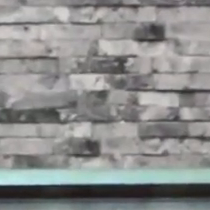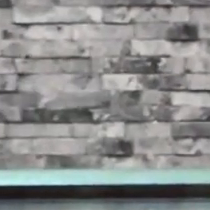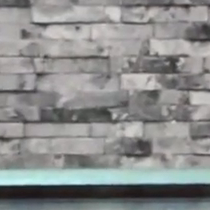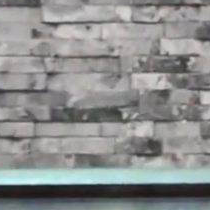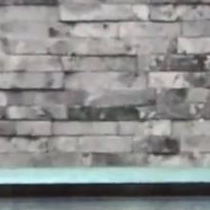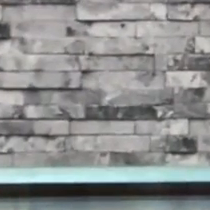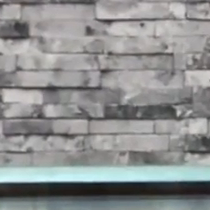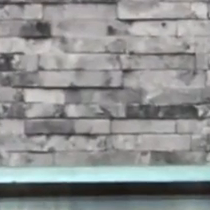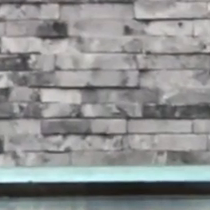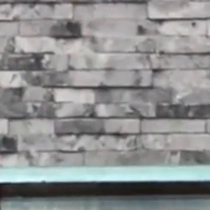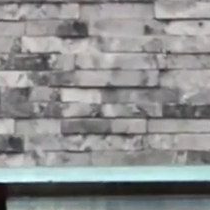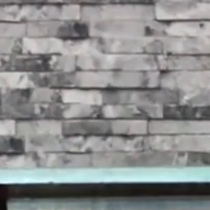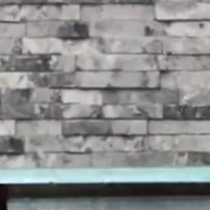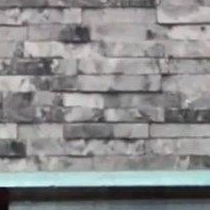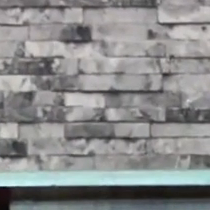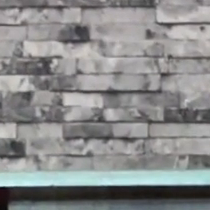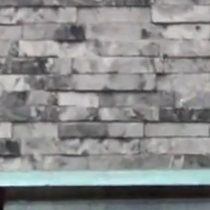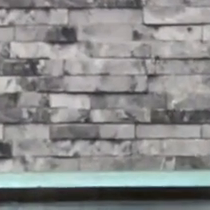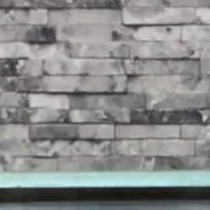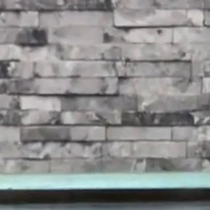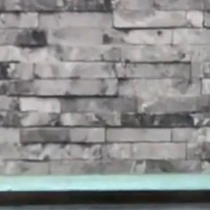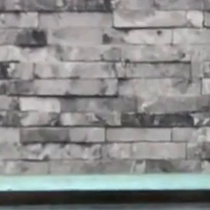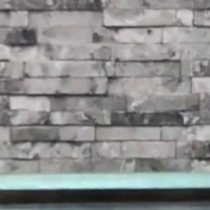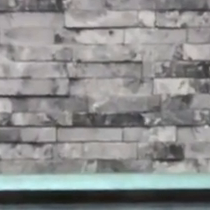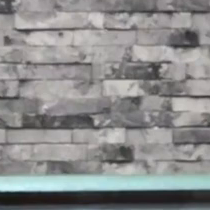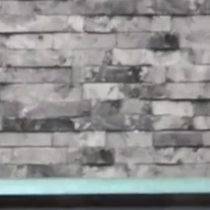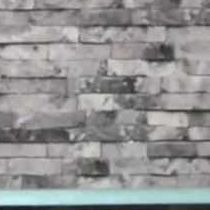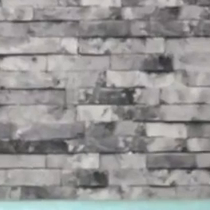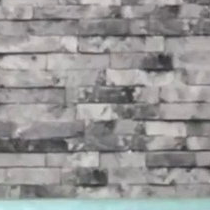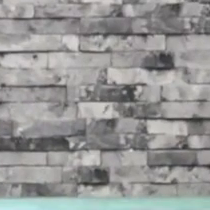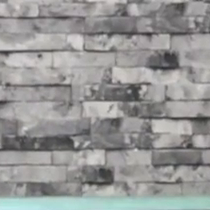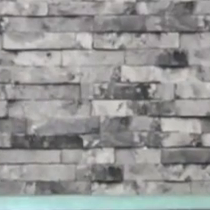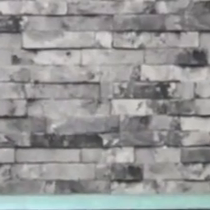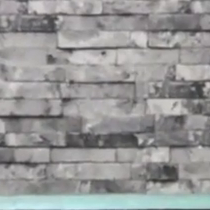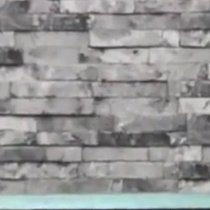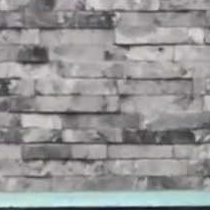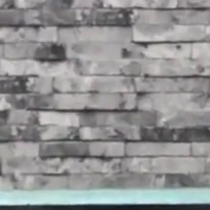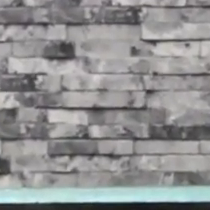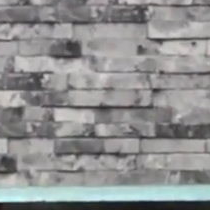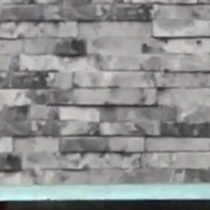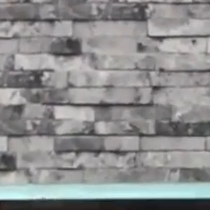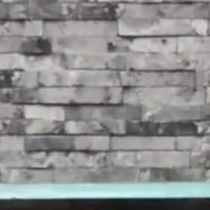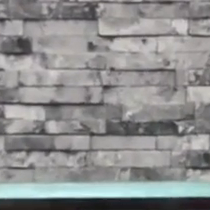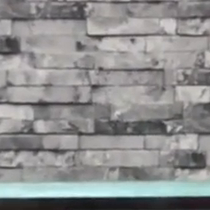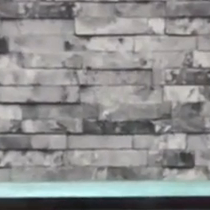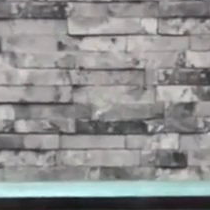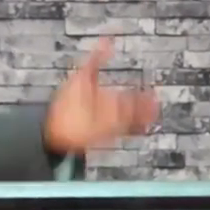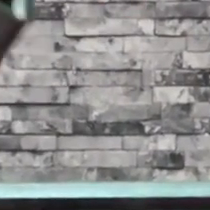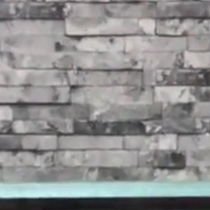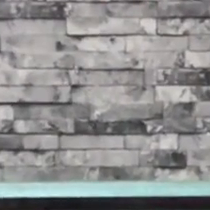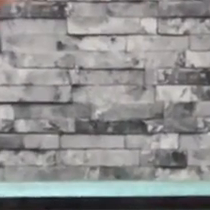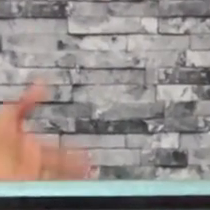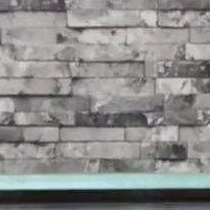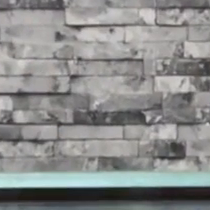going to die. I'm not going to hold them anymore. I'm going not to hold it anymore. I've held